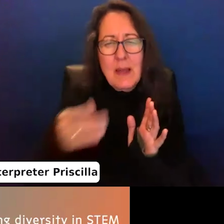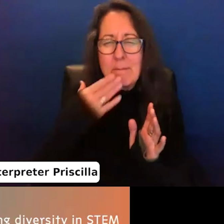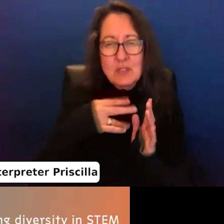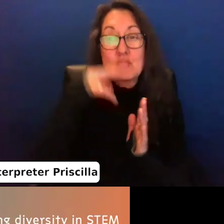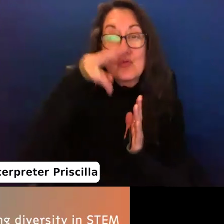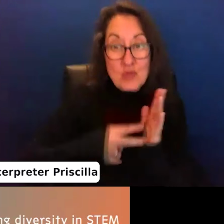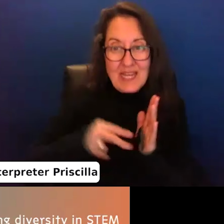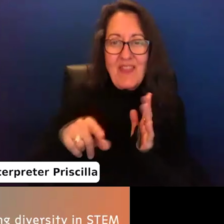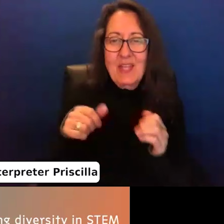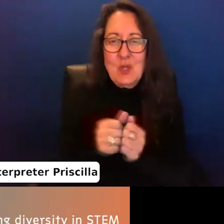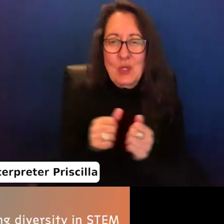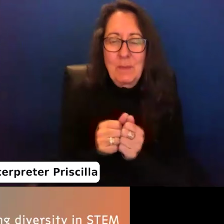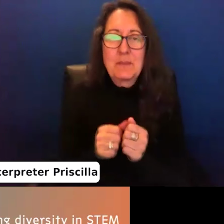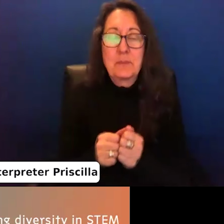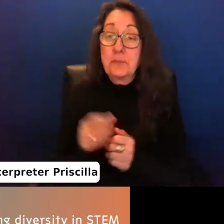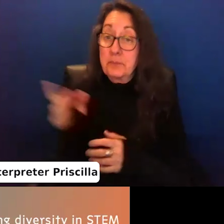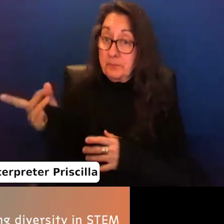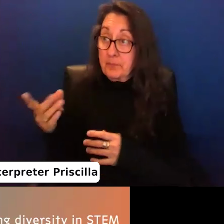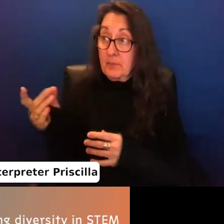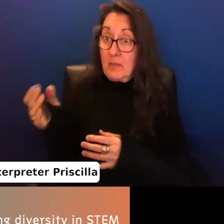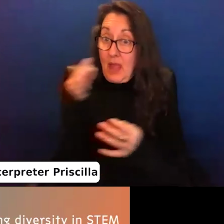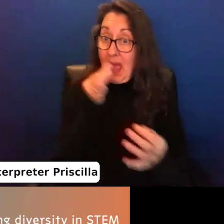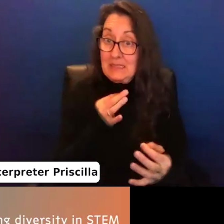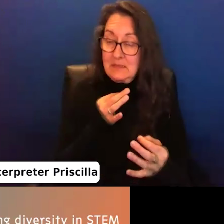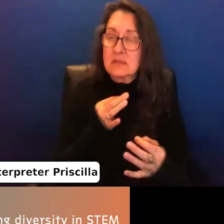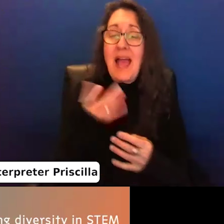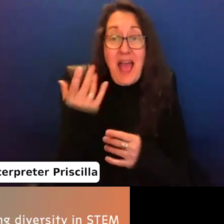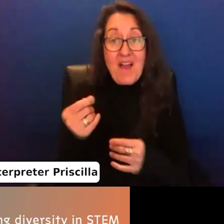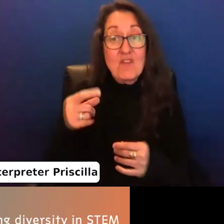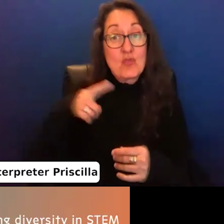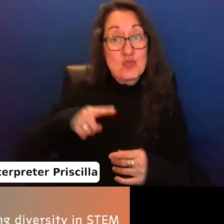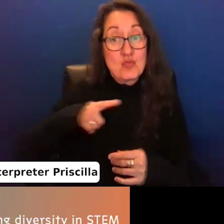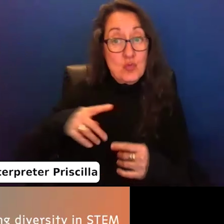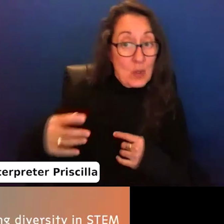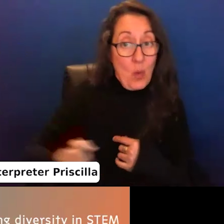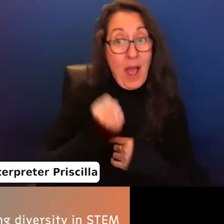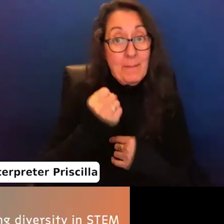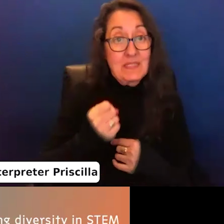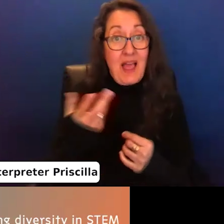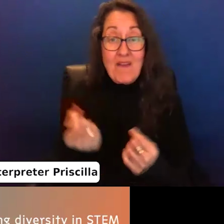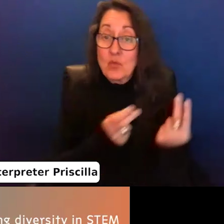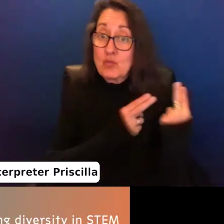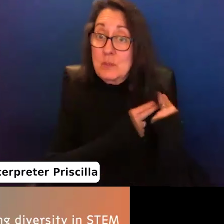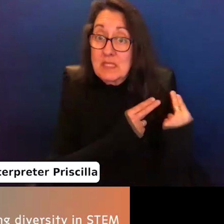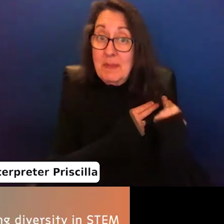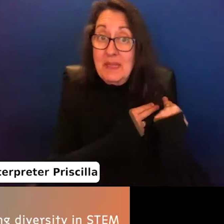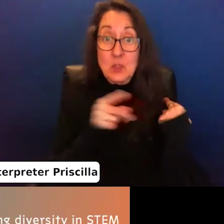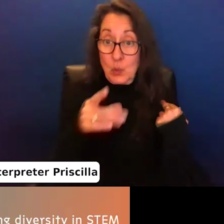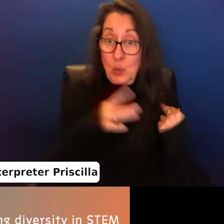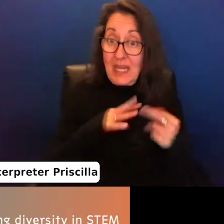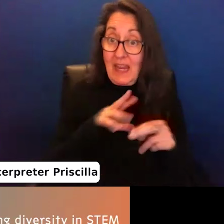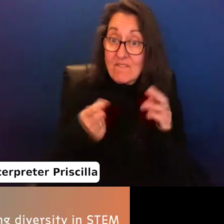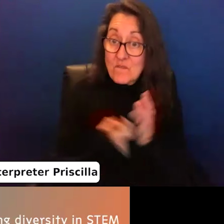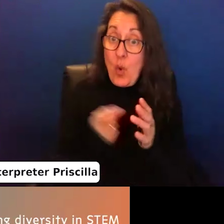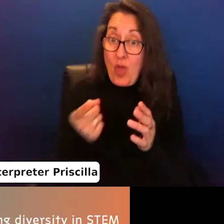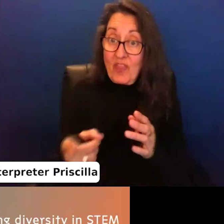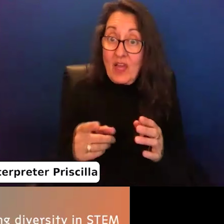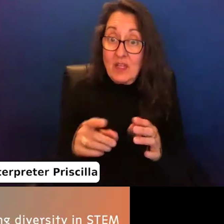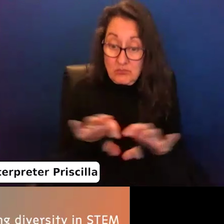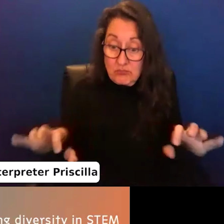Are there requirements or responsibilities needed during the scholarship? There are a few things you do need to do if you are awarded a scholarship. These